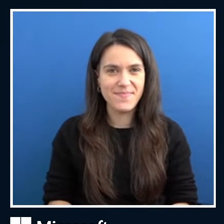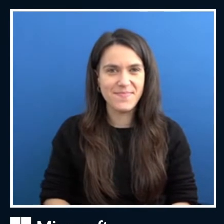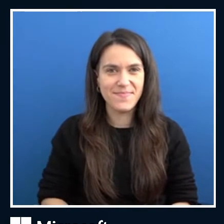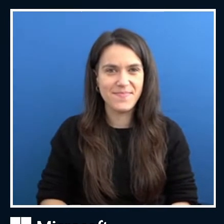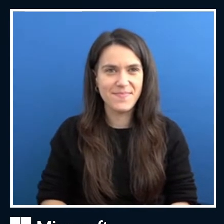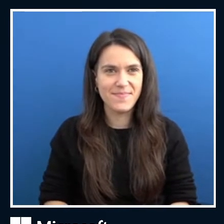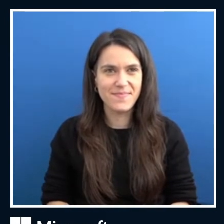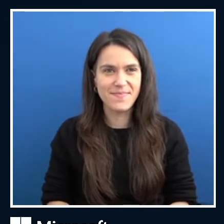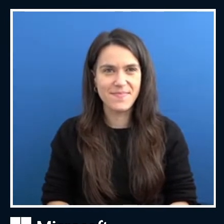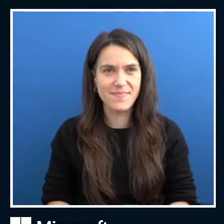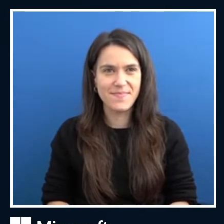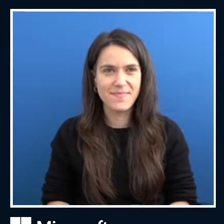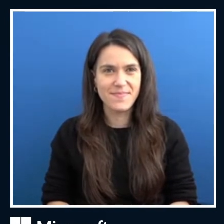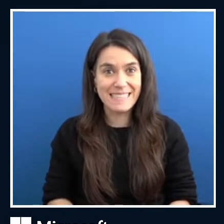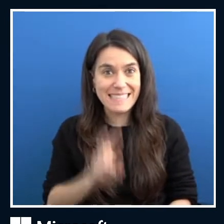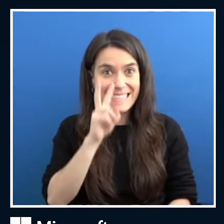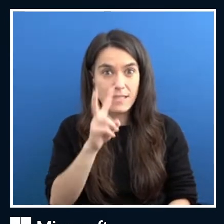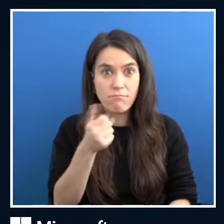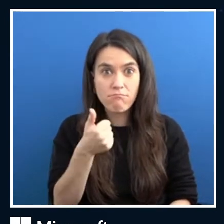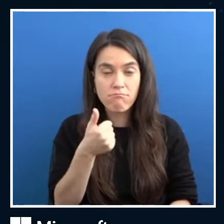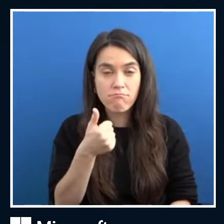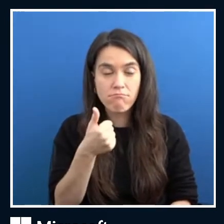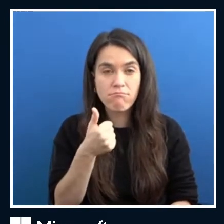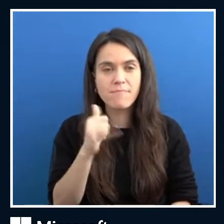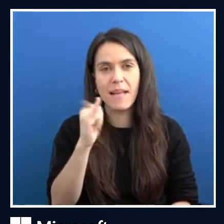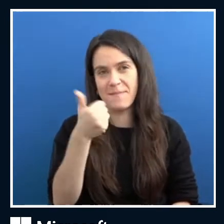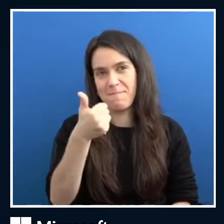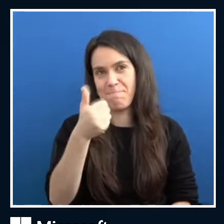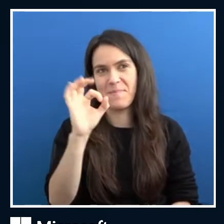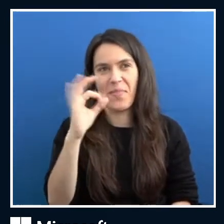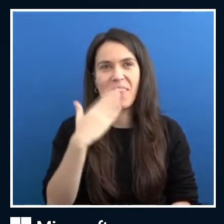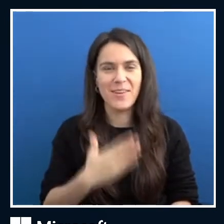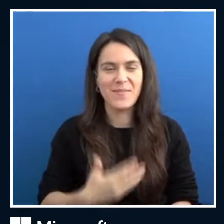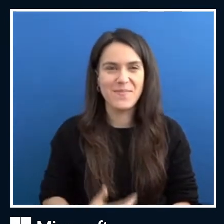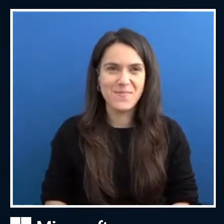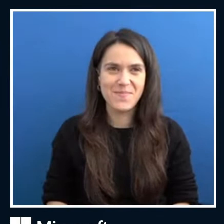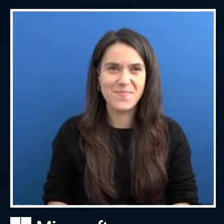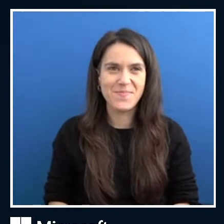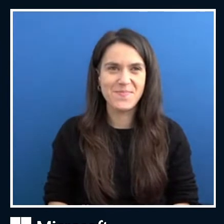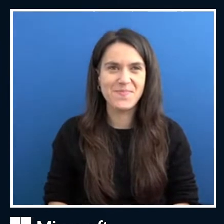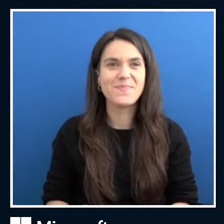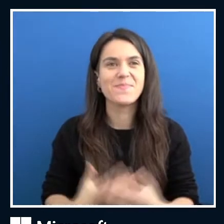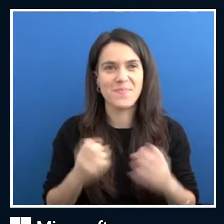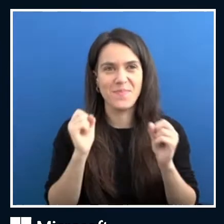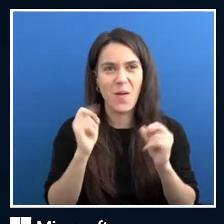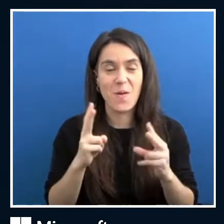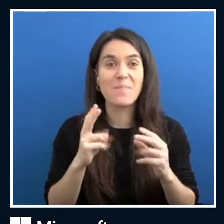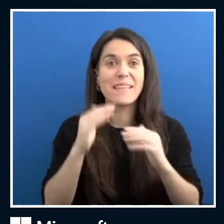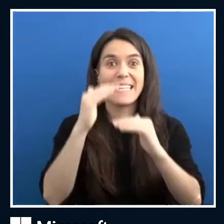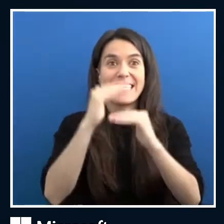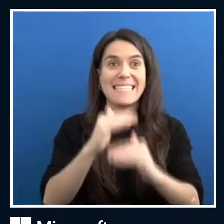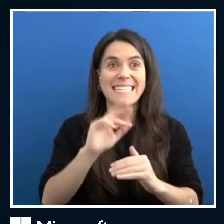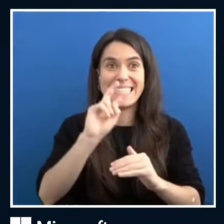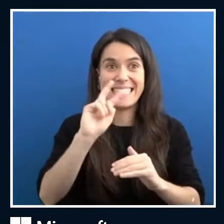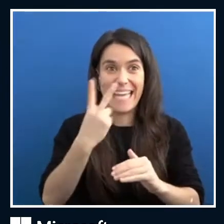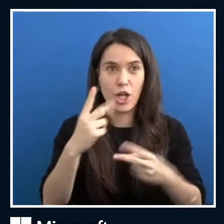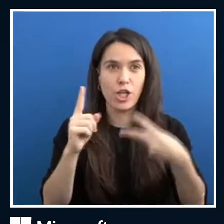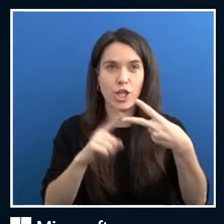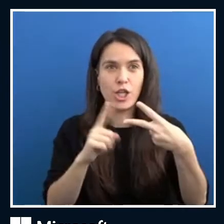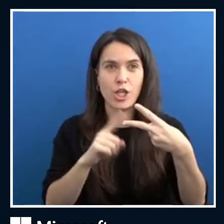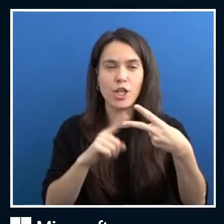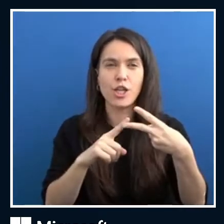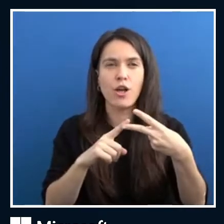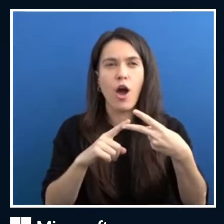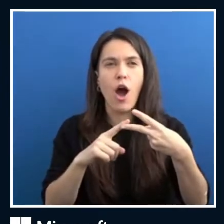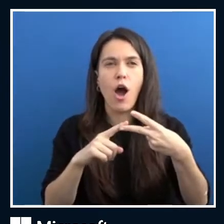Can you see it now? Yeah, looks good. Mm-hmm. And the second important group is architectural innovations in transformers. There are a lot